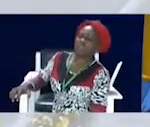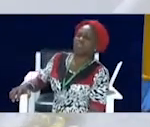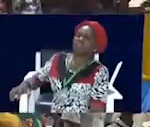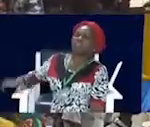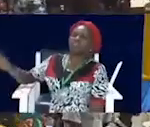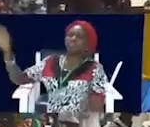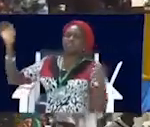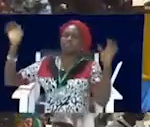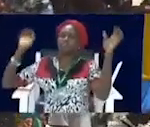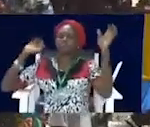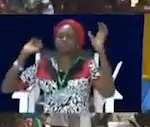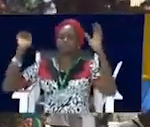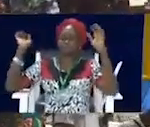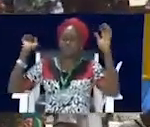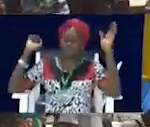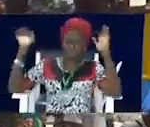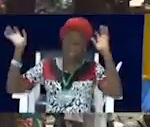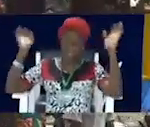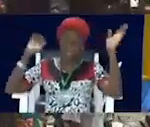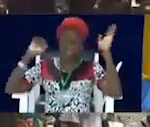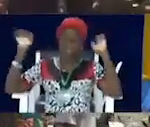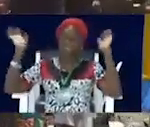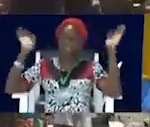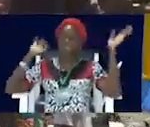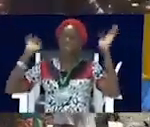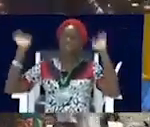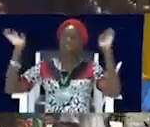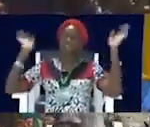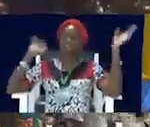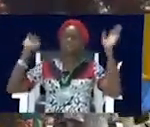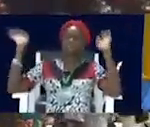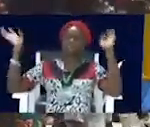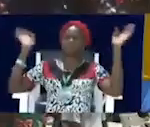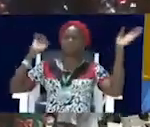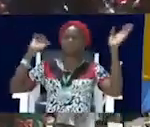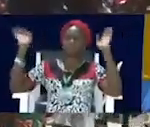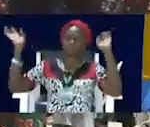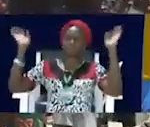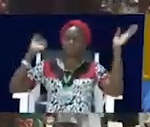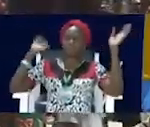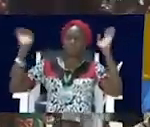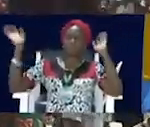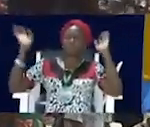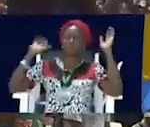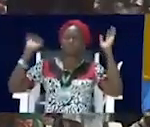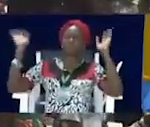mokoshine. Kankere mokorondere mokoshikere mokotonda.